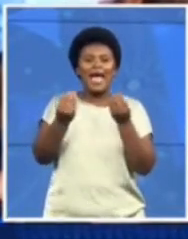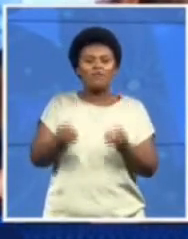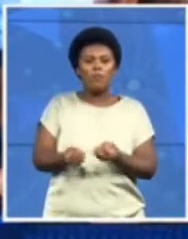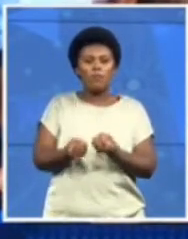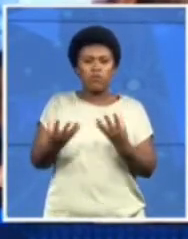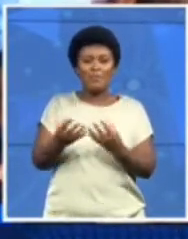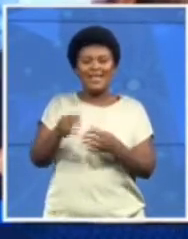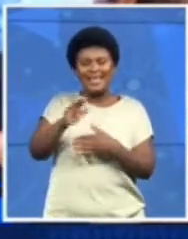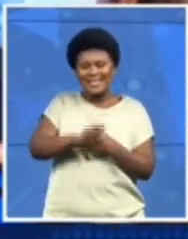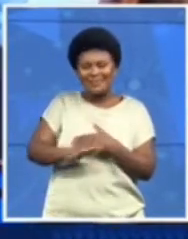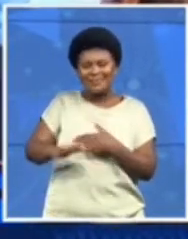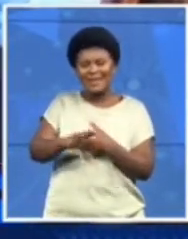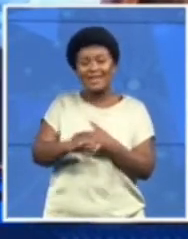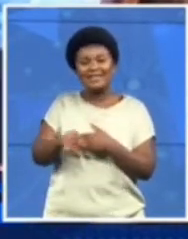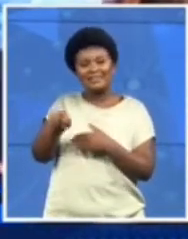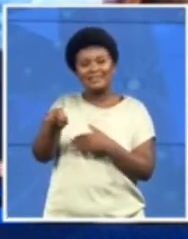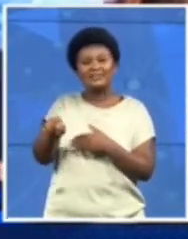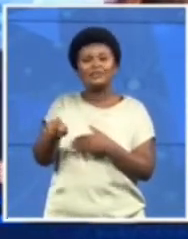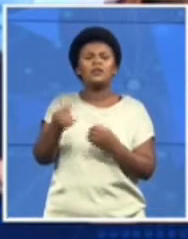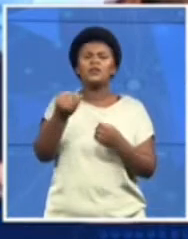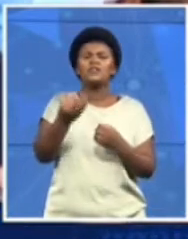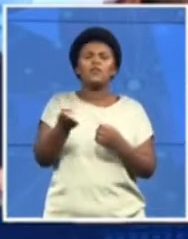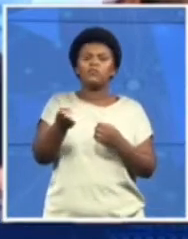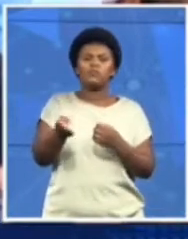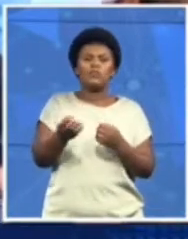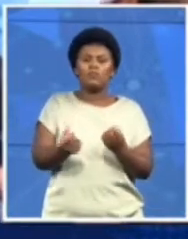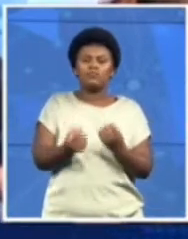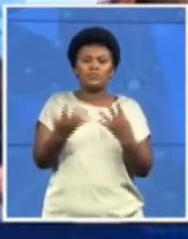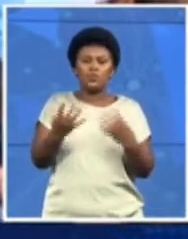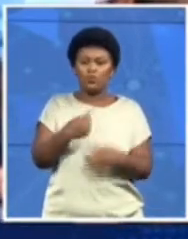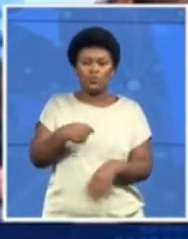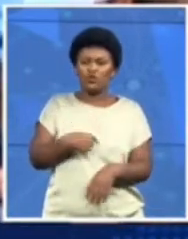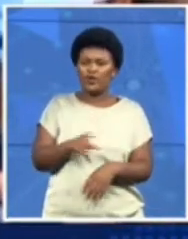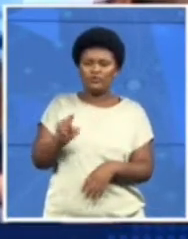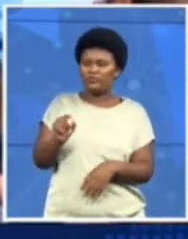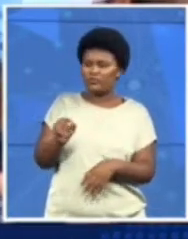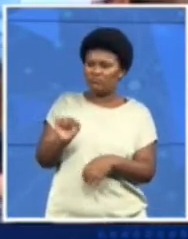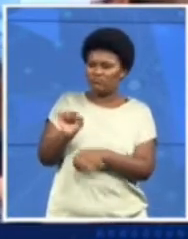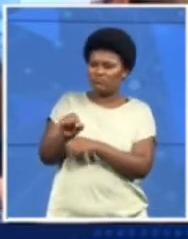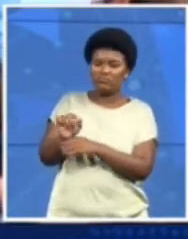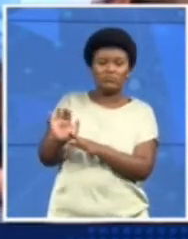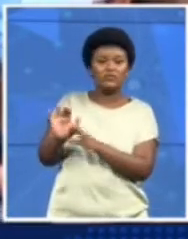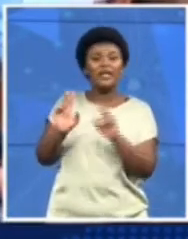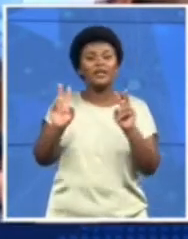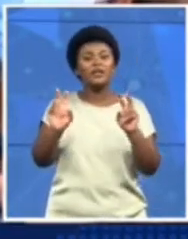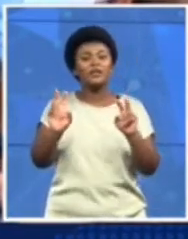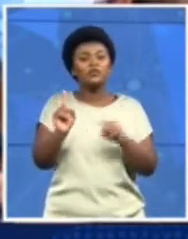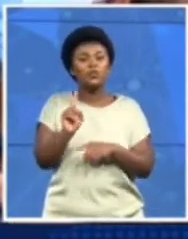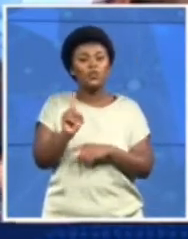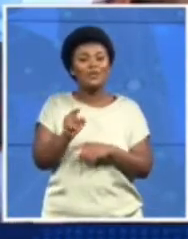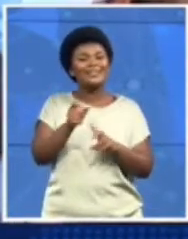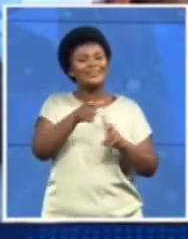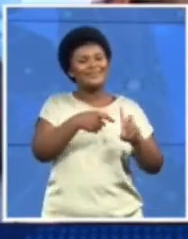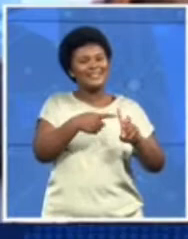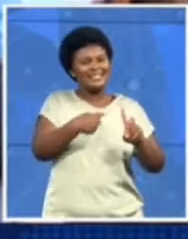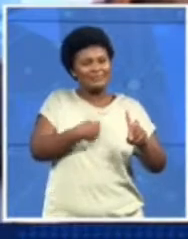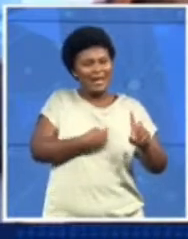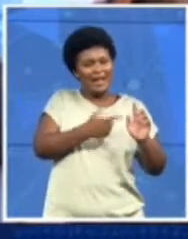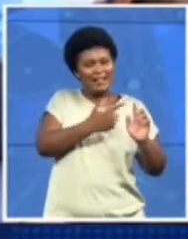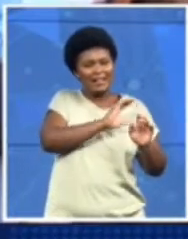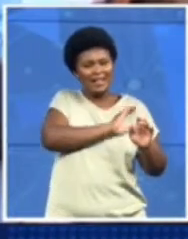be explosive, we're not interested to that. The issue will be, he denies those charges and